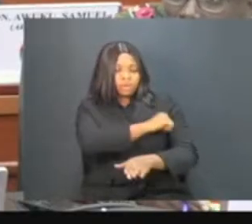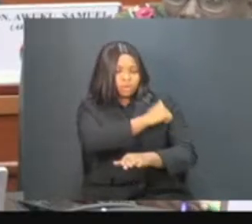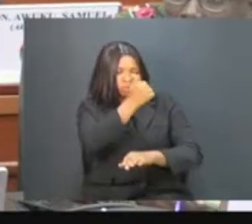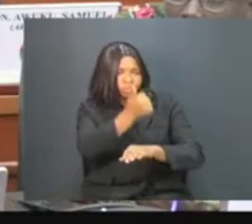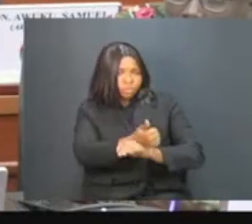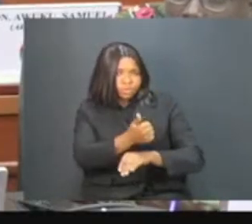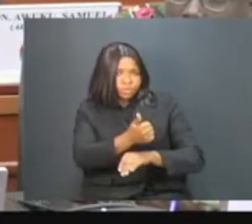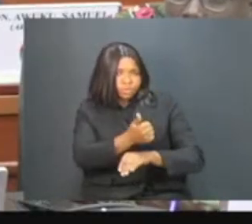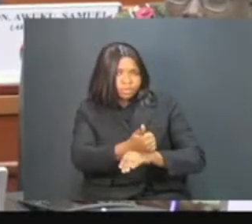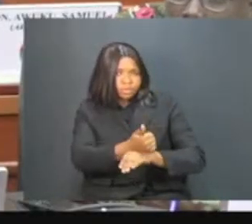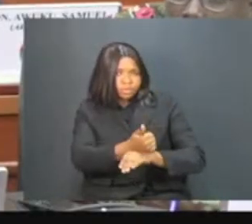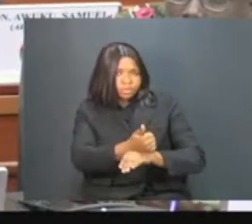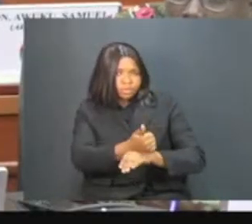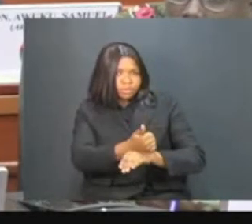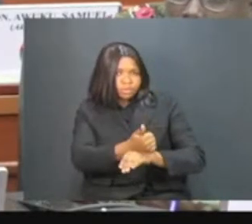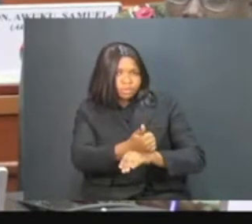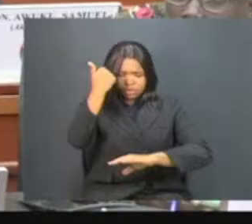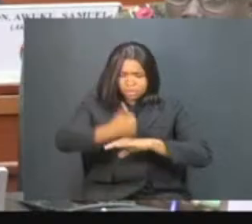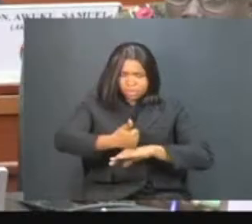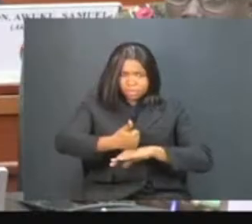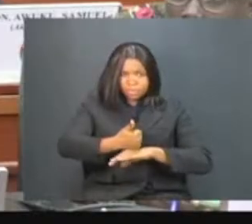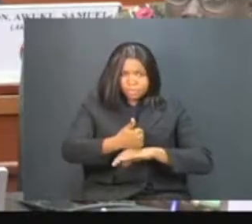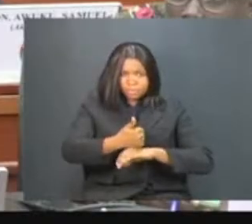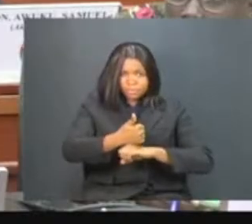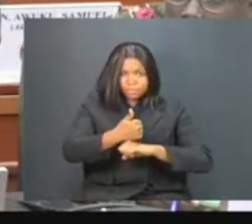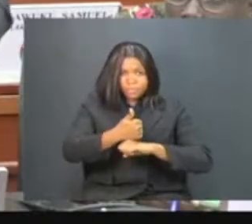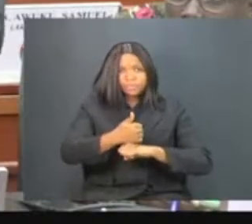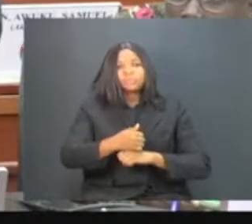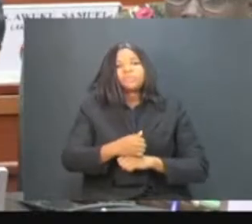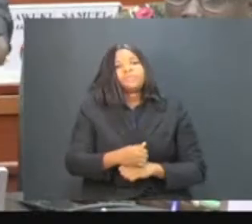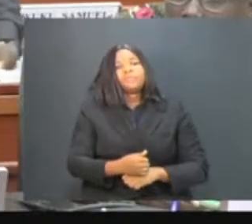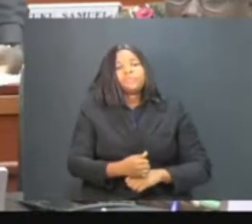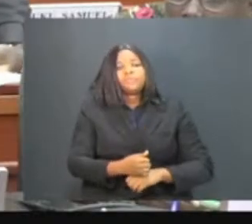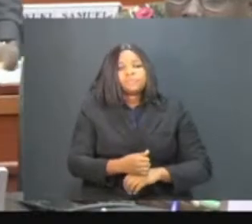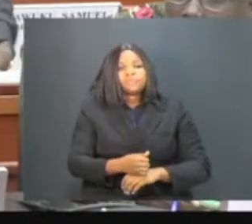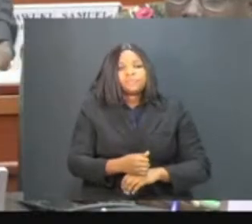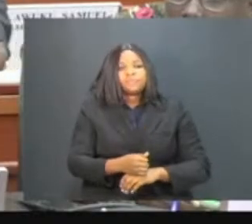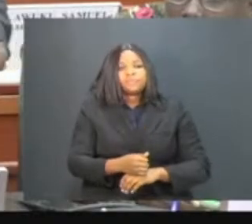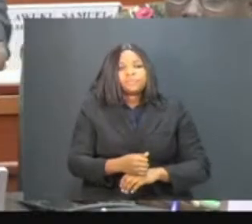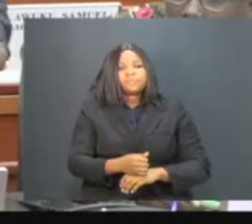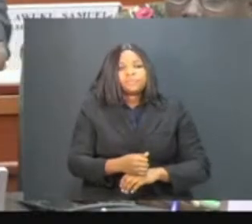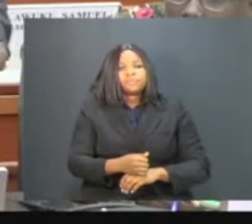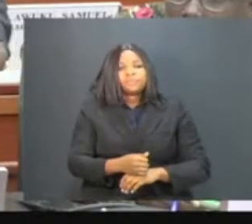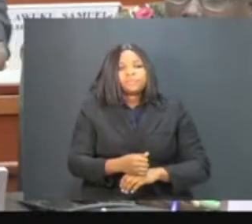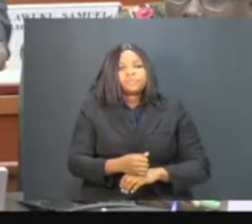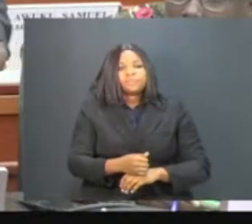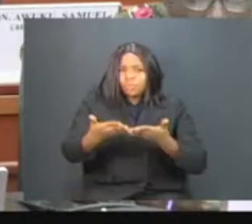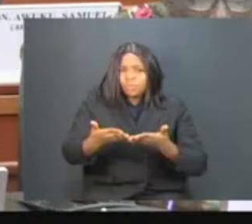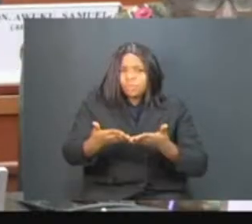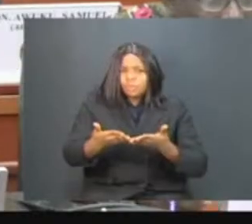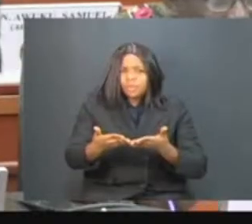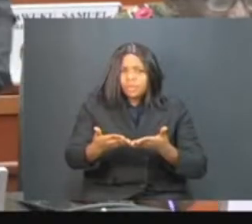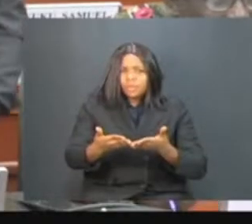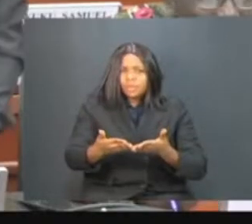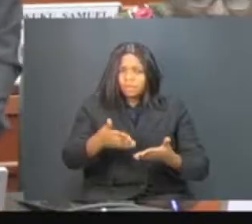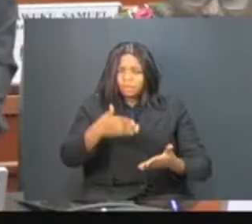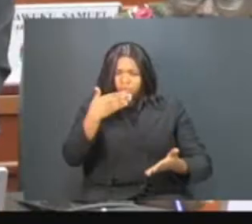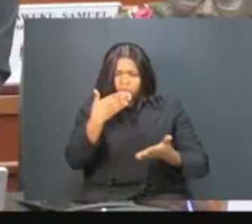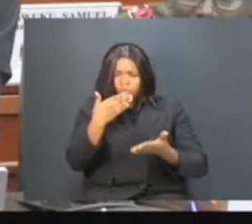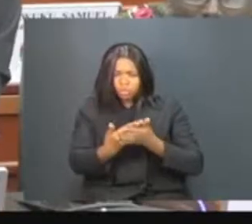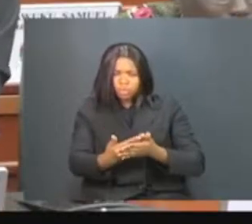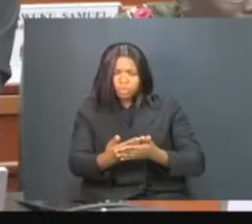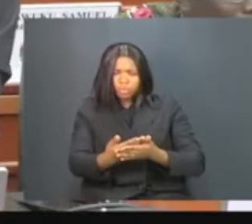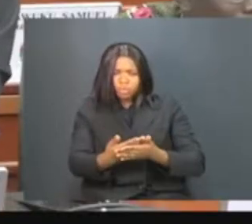is to be established to provide reliable energy